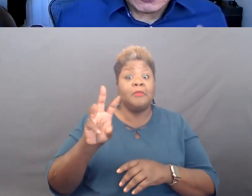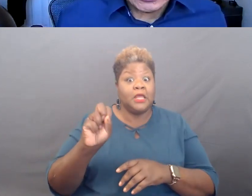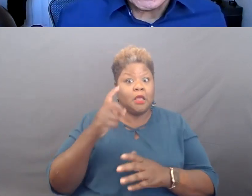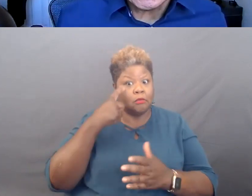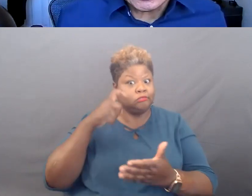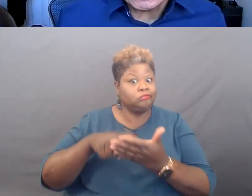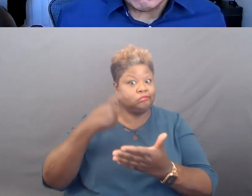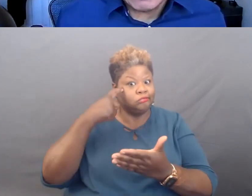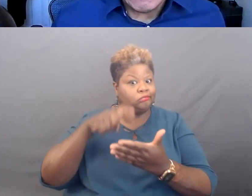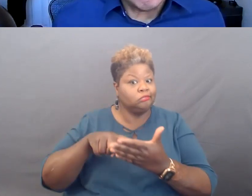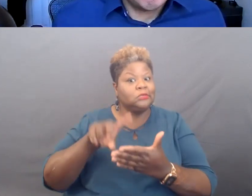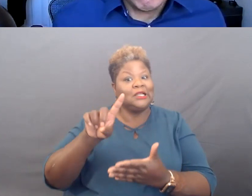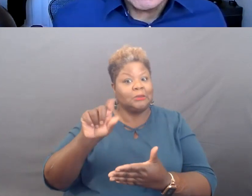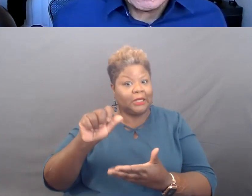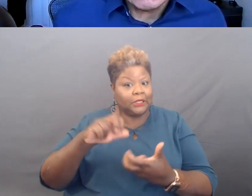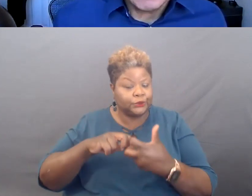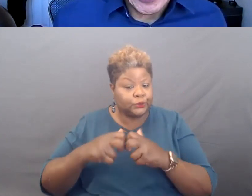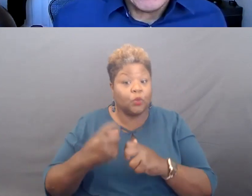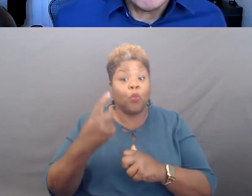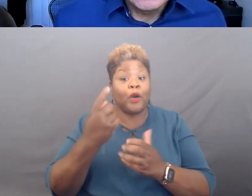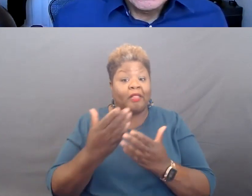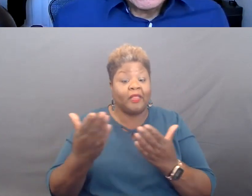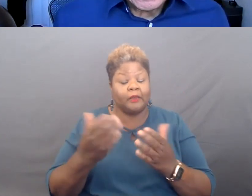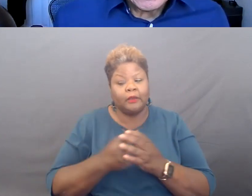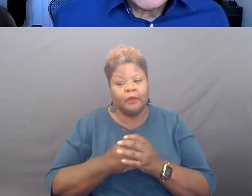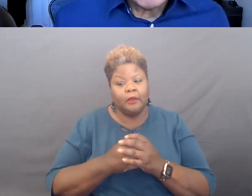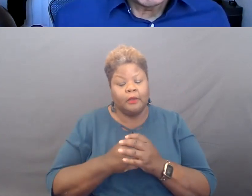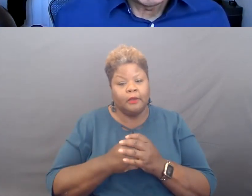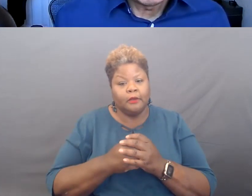disability related issues. For one thing, you have